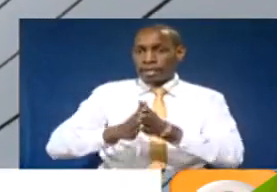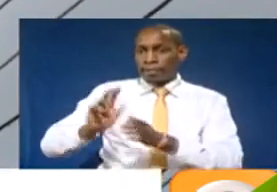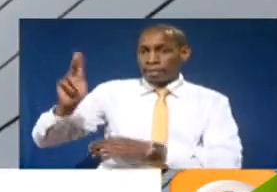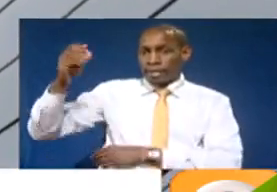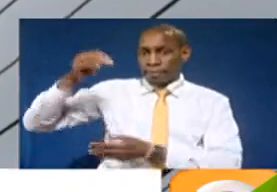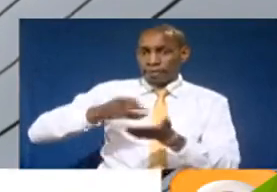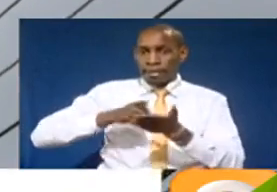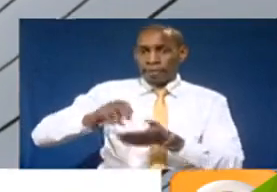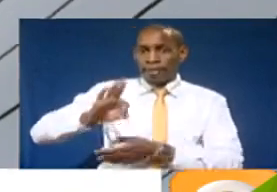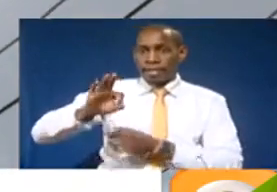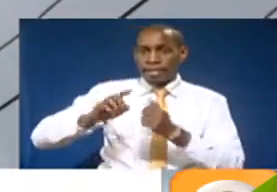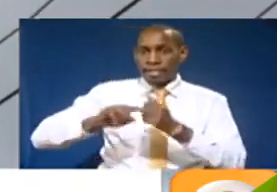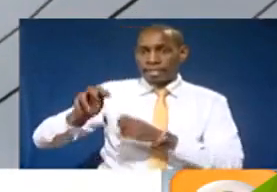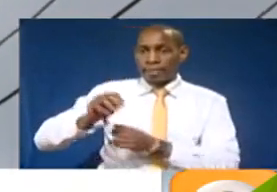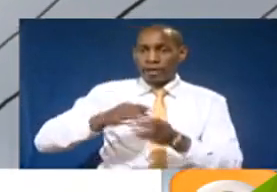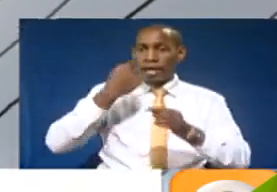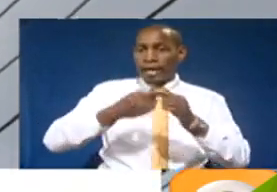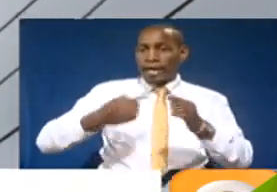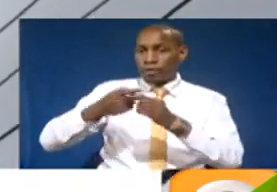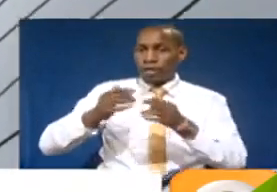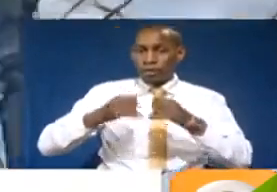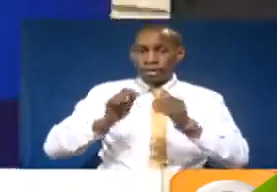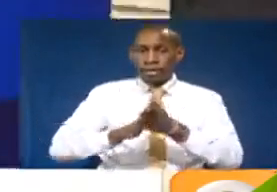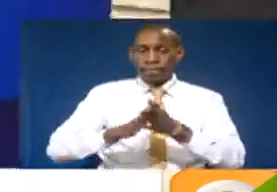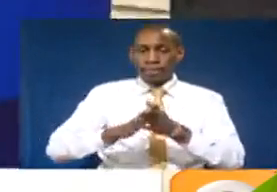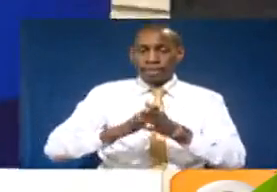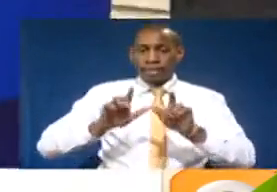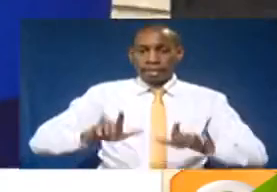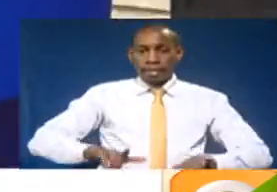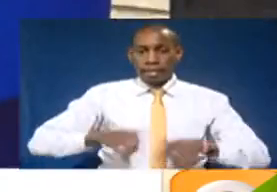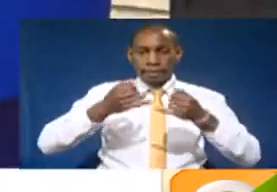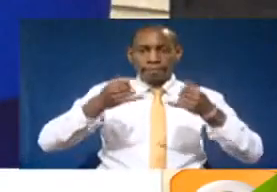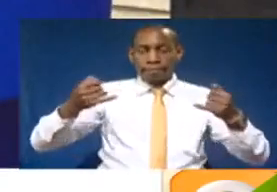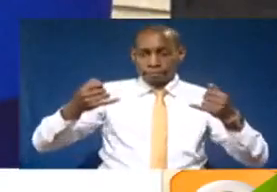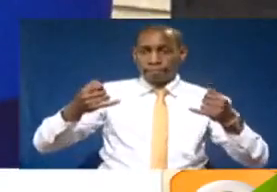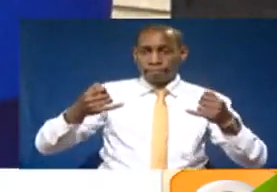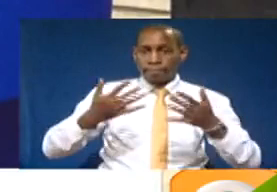36 million shillings annually to test the live line equipment.